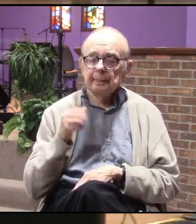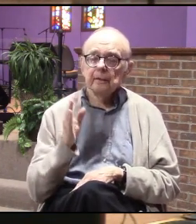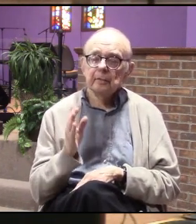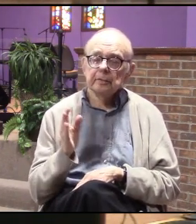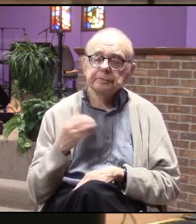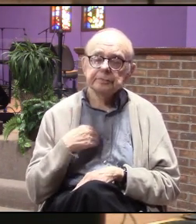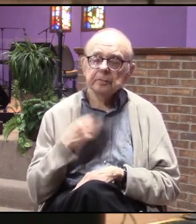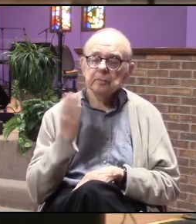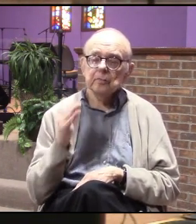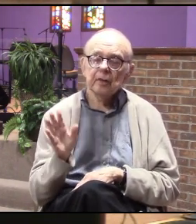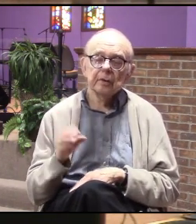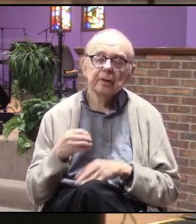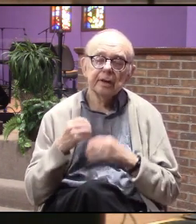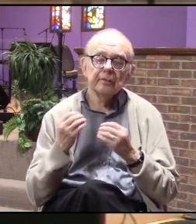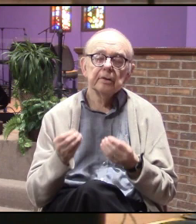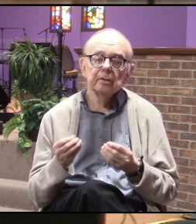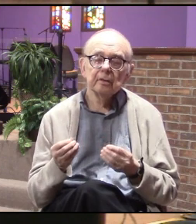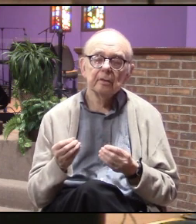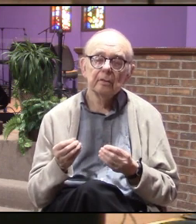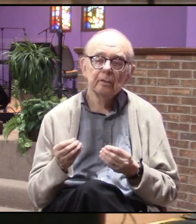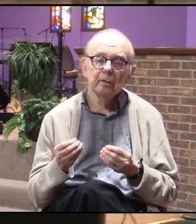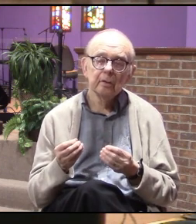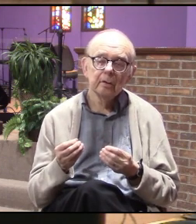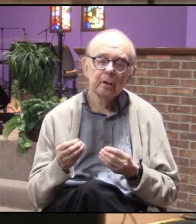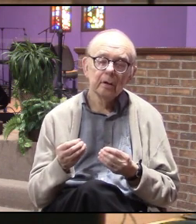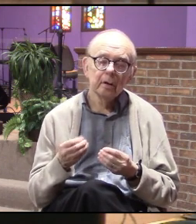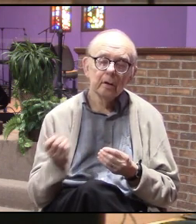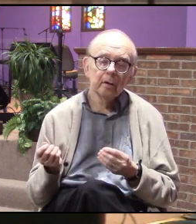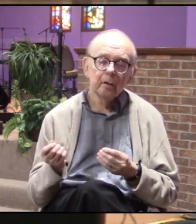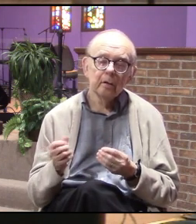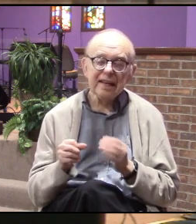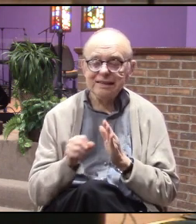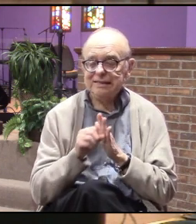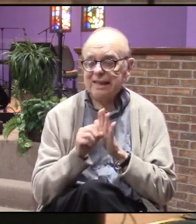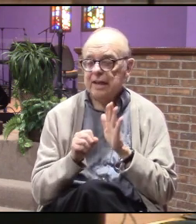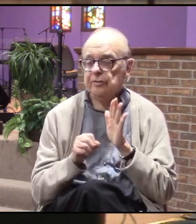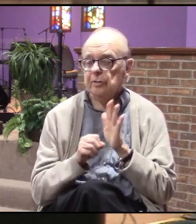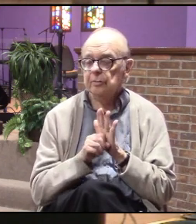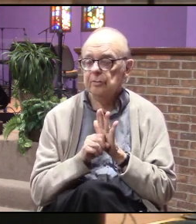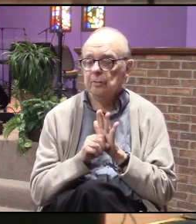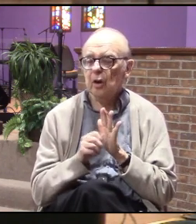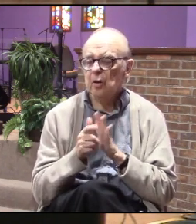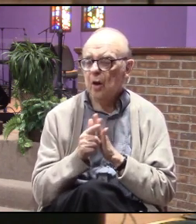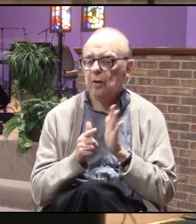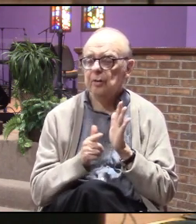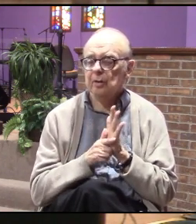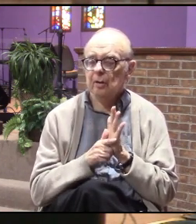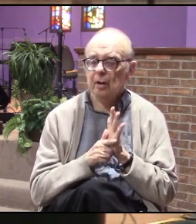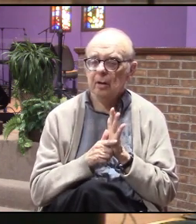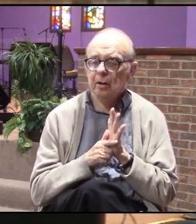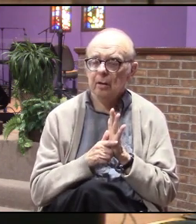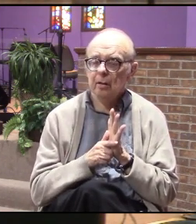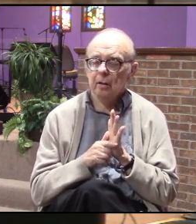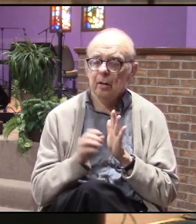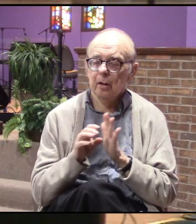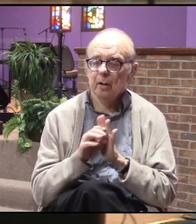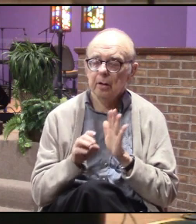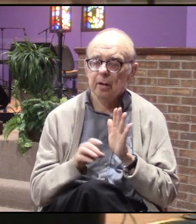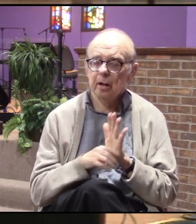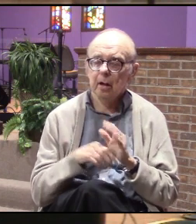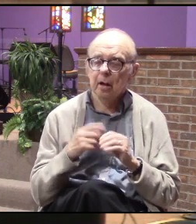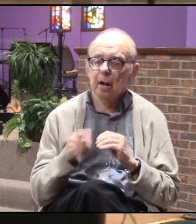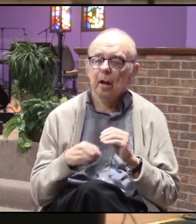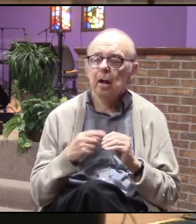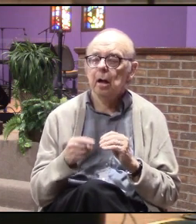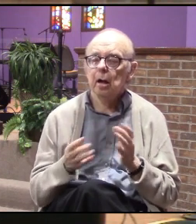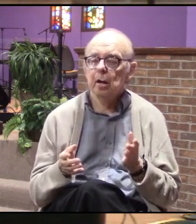God had never given any statutes or commandments